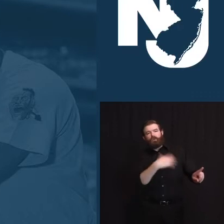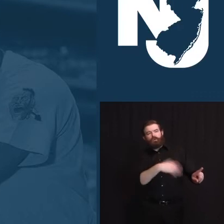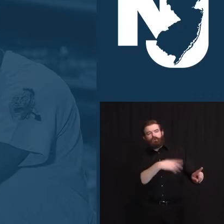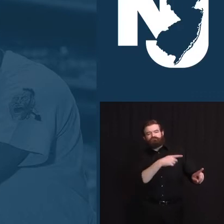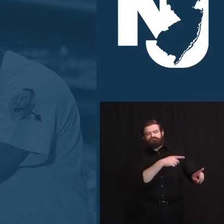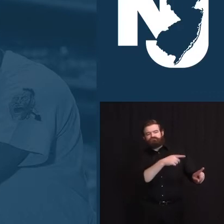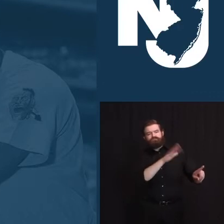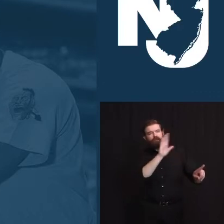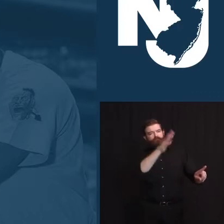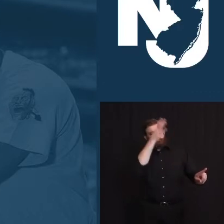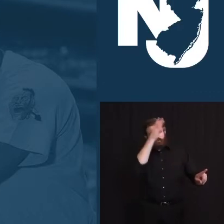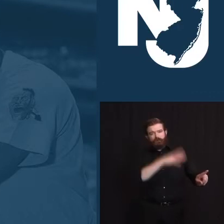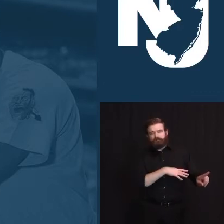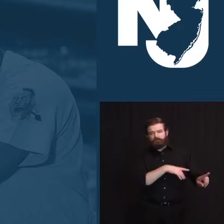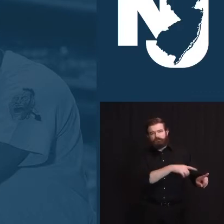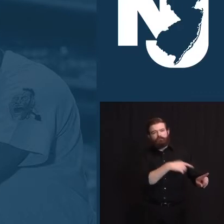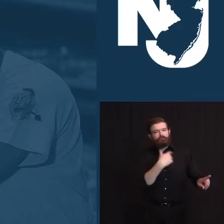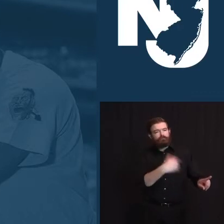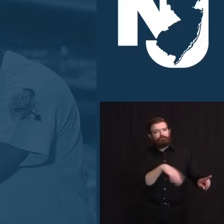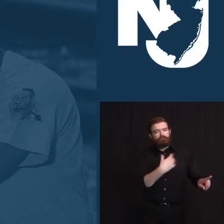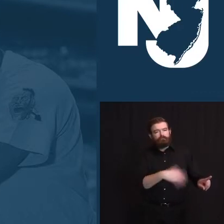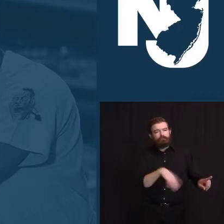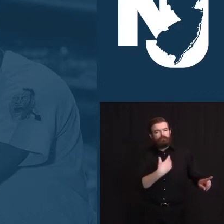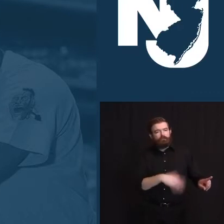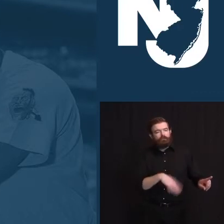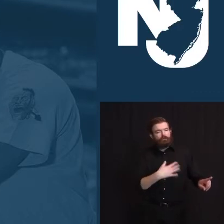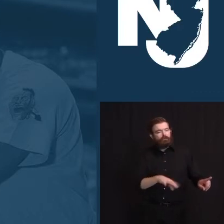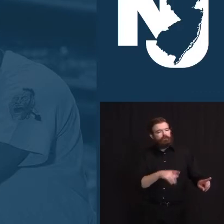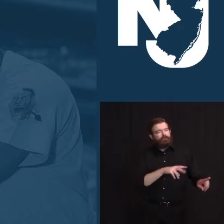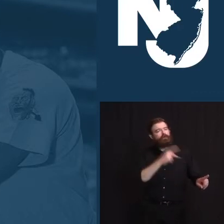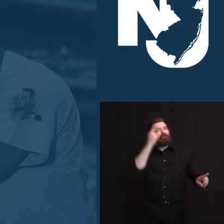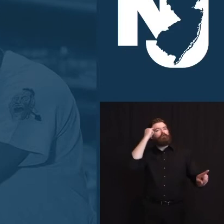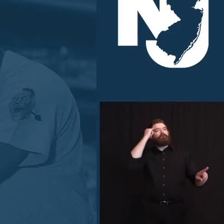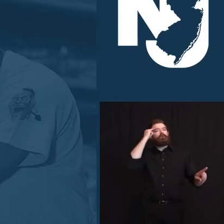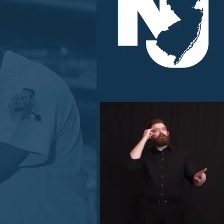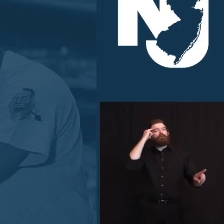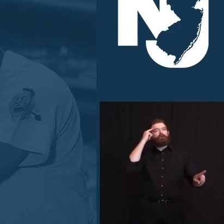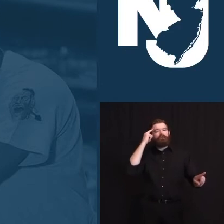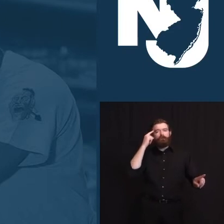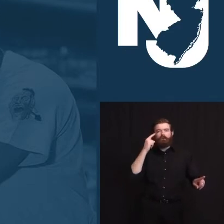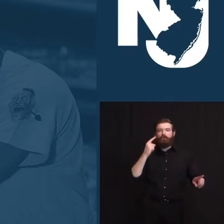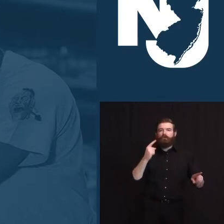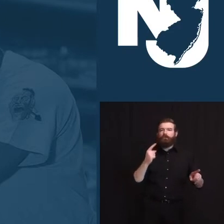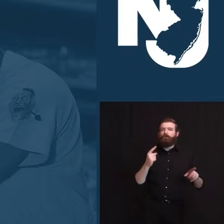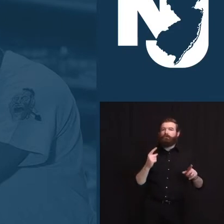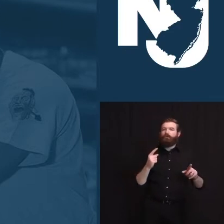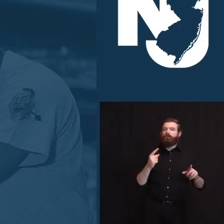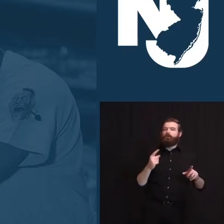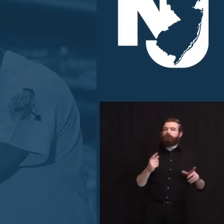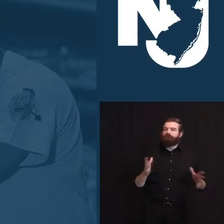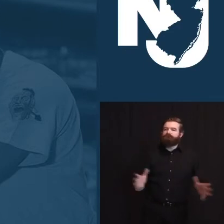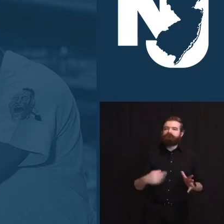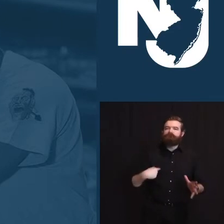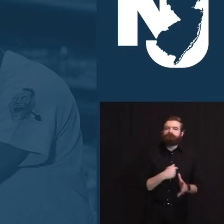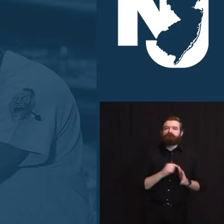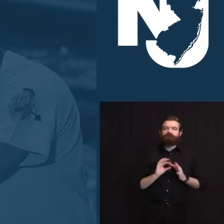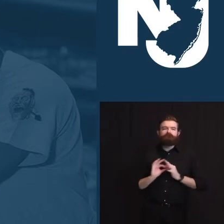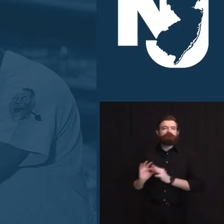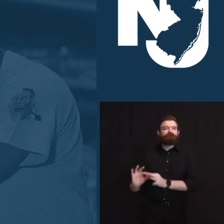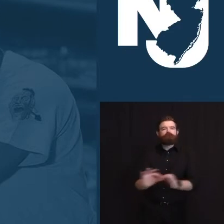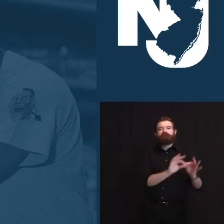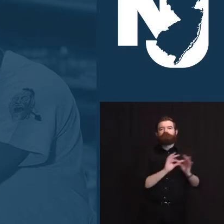as a reminder that what brings us together as a nation is always greater than what drives us apart, although as Dan Bryan reminded me earlier, he